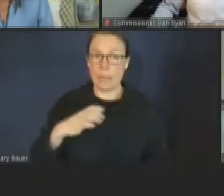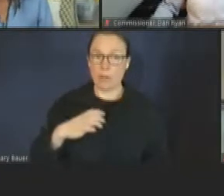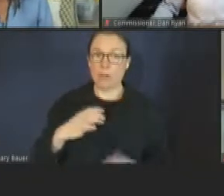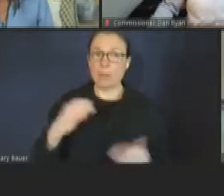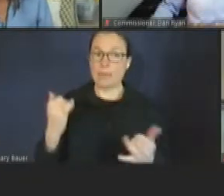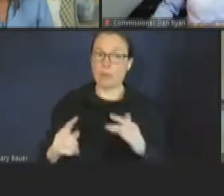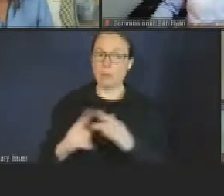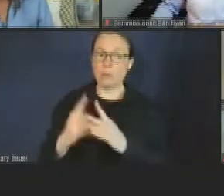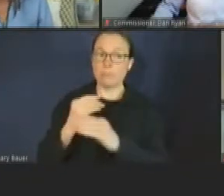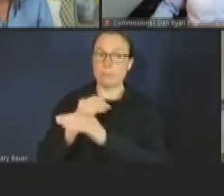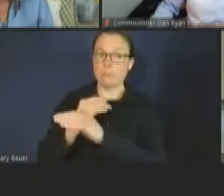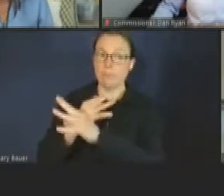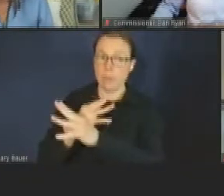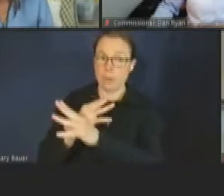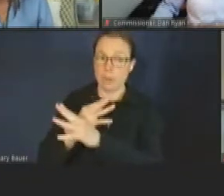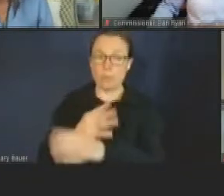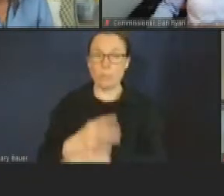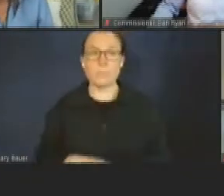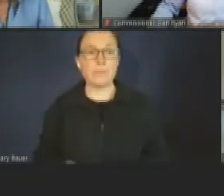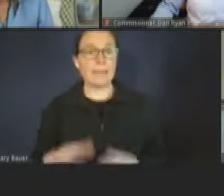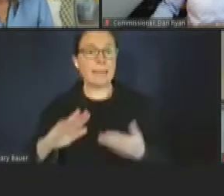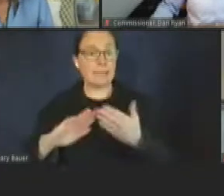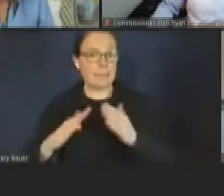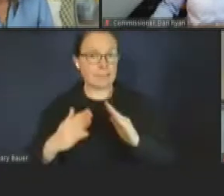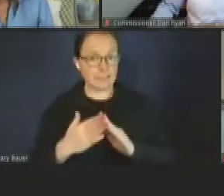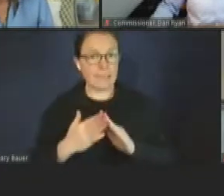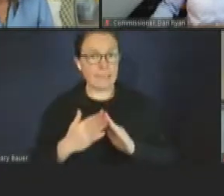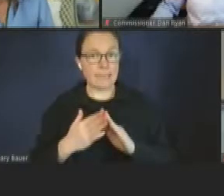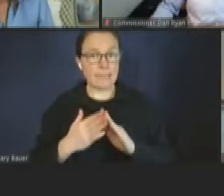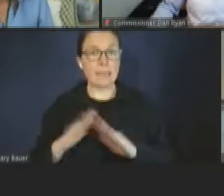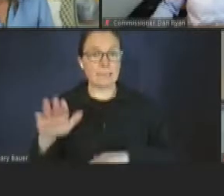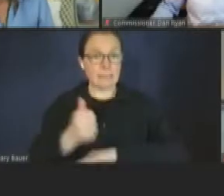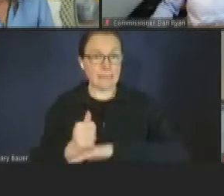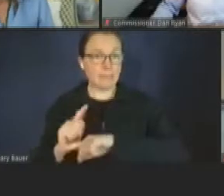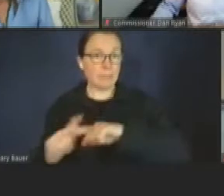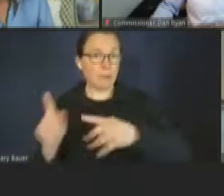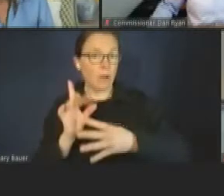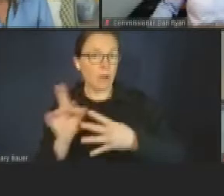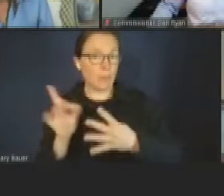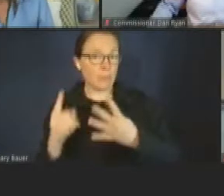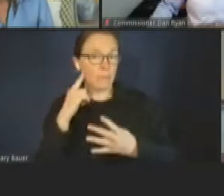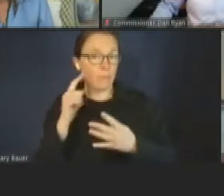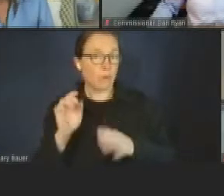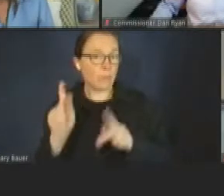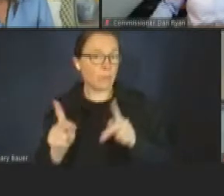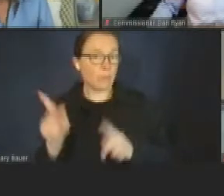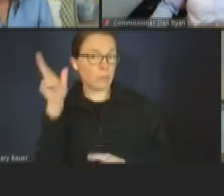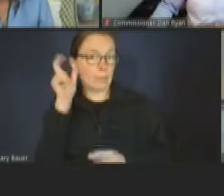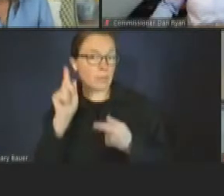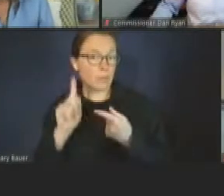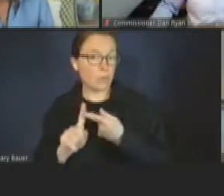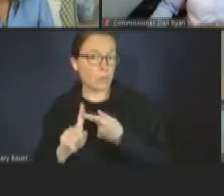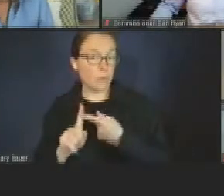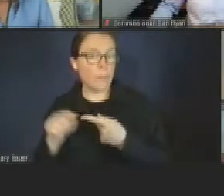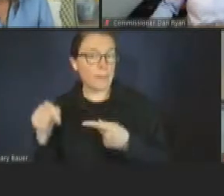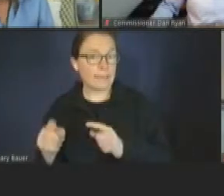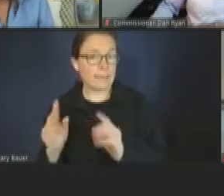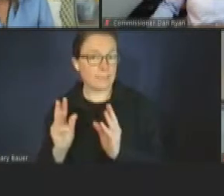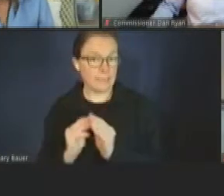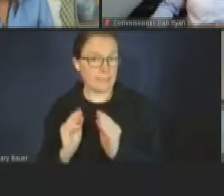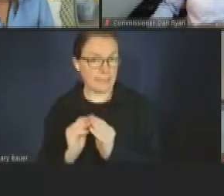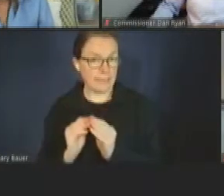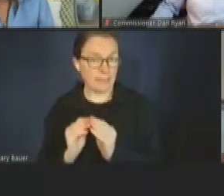or teleconference, and the city has made several avenues available for the public to listen to the audio broadcast of this meeting. This meeting is also available to